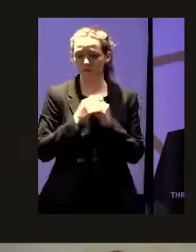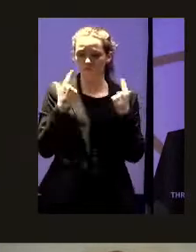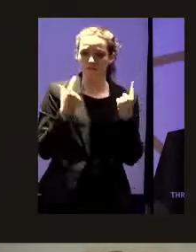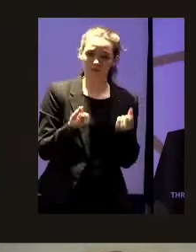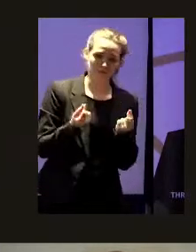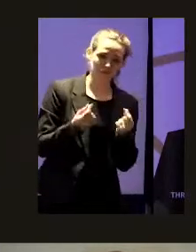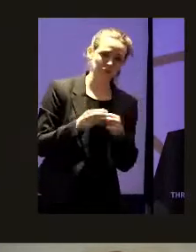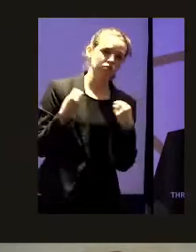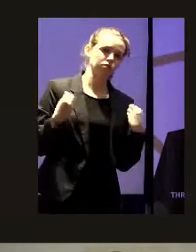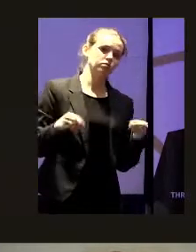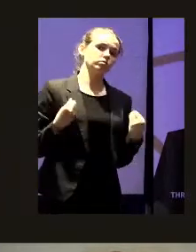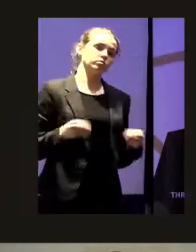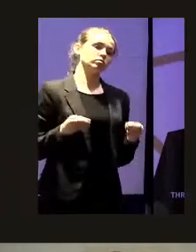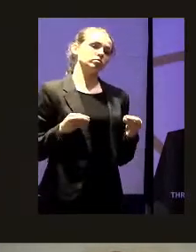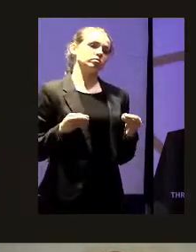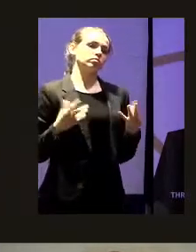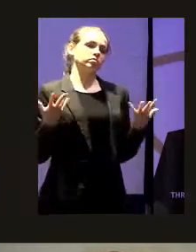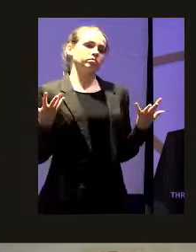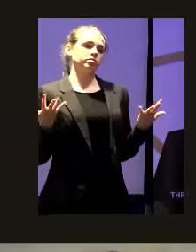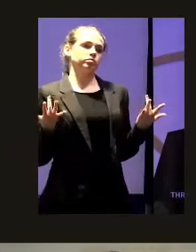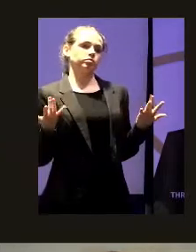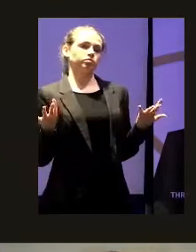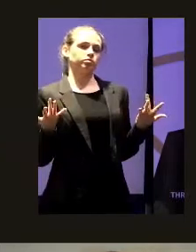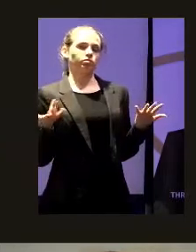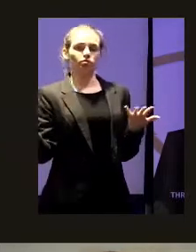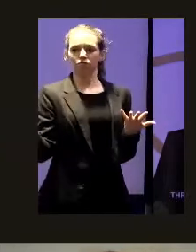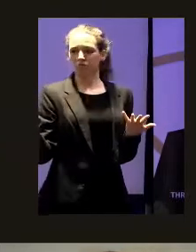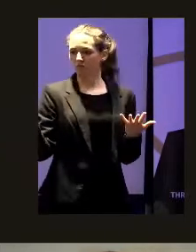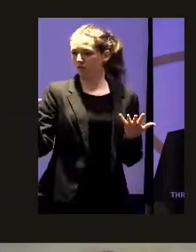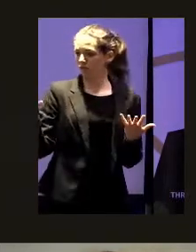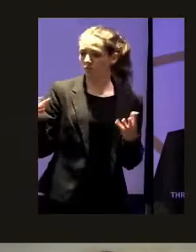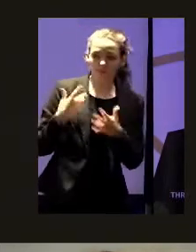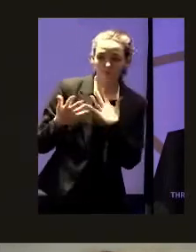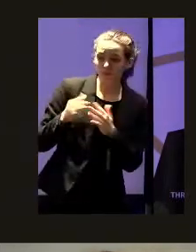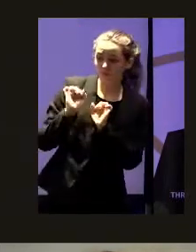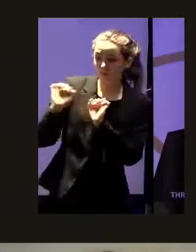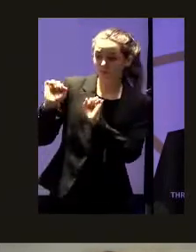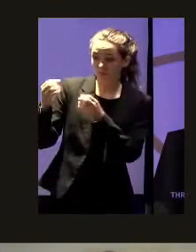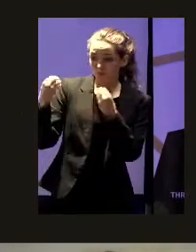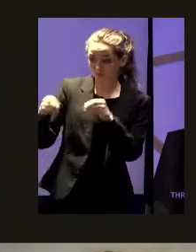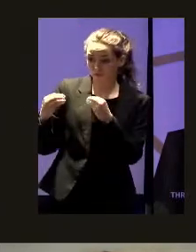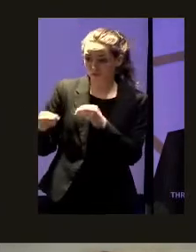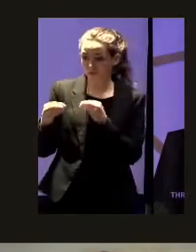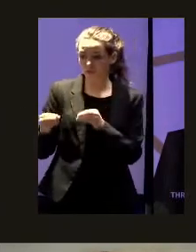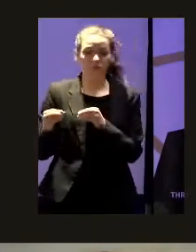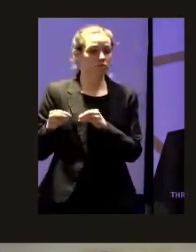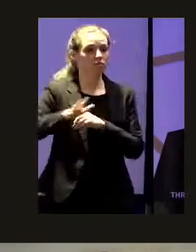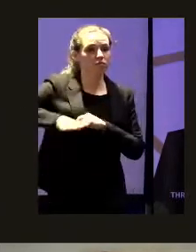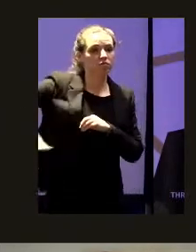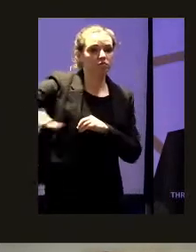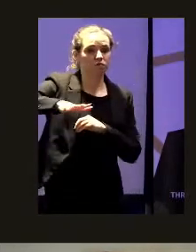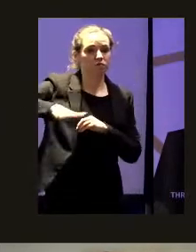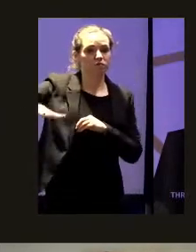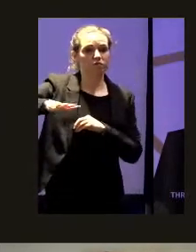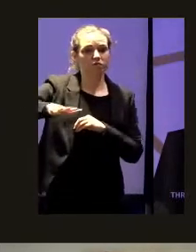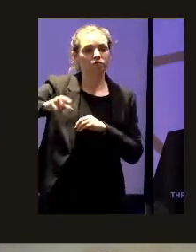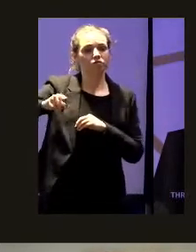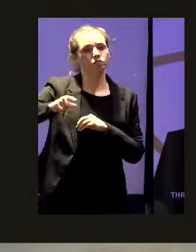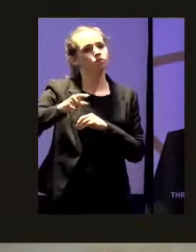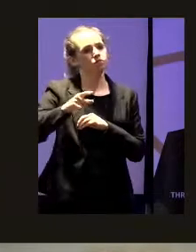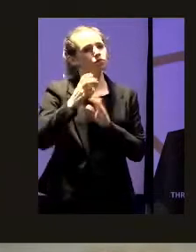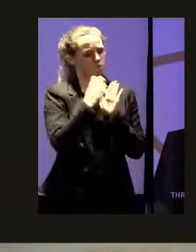in dealing with roads within the municipal areas, to stick to all the